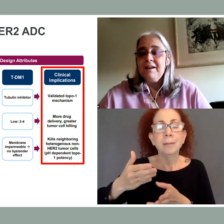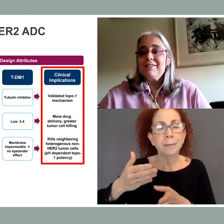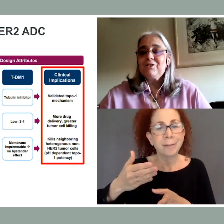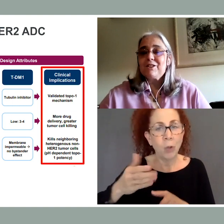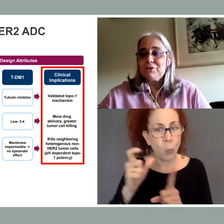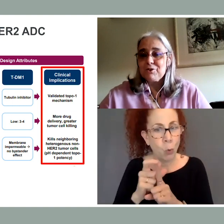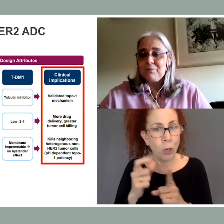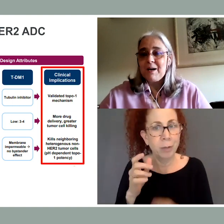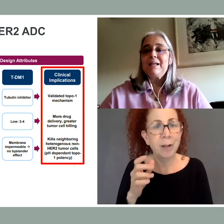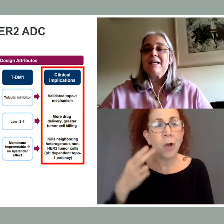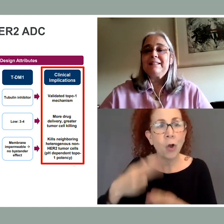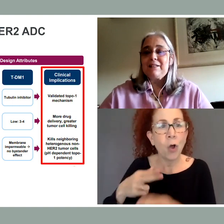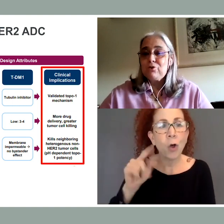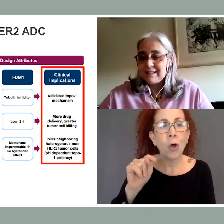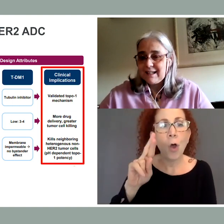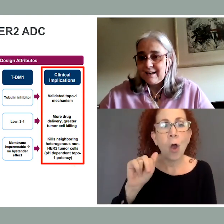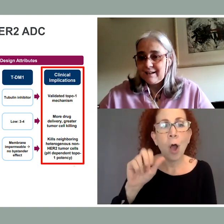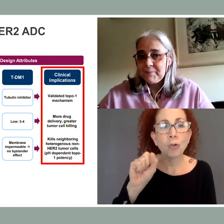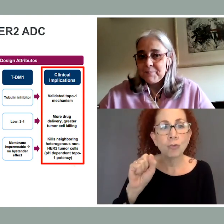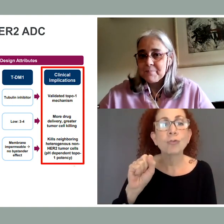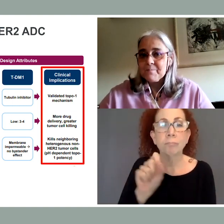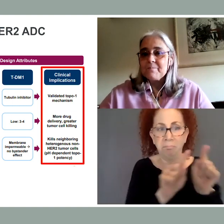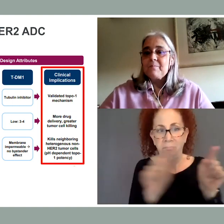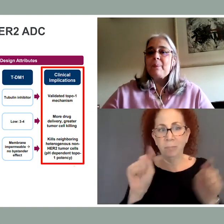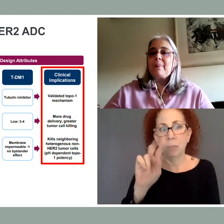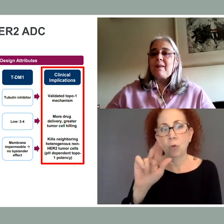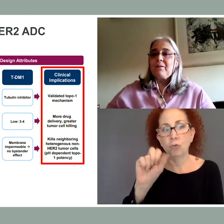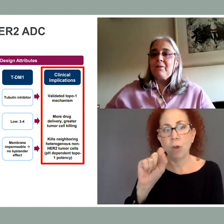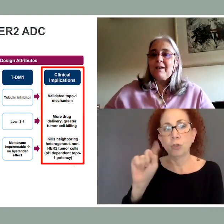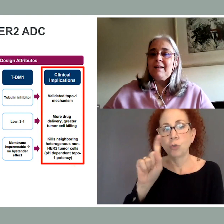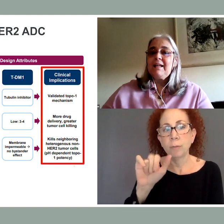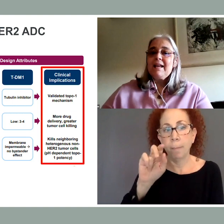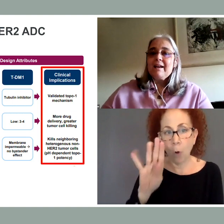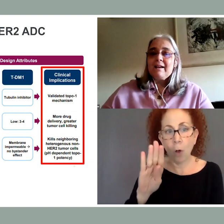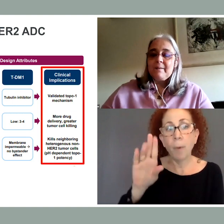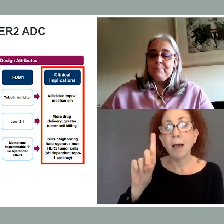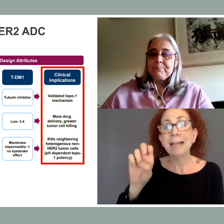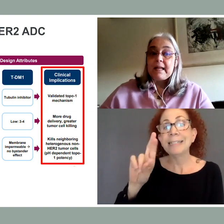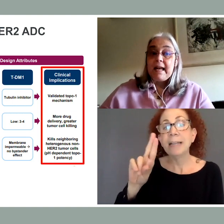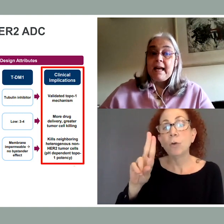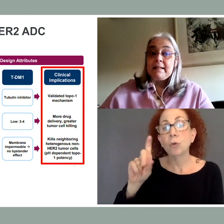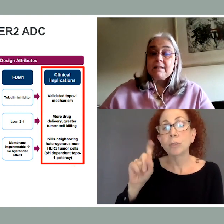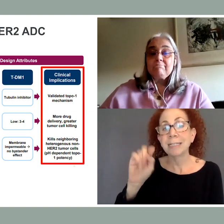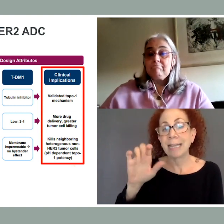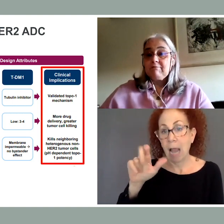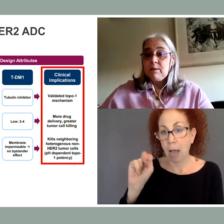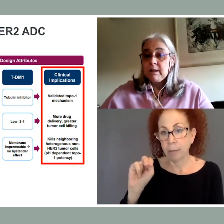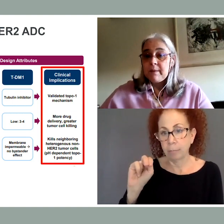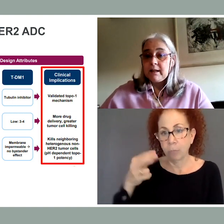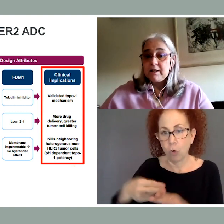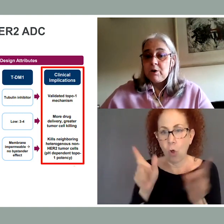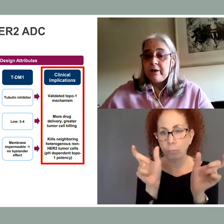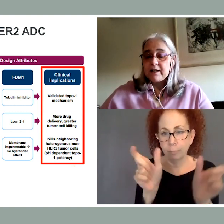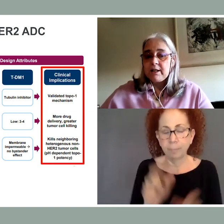slowly, Trastuzumab deruxtecan. Okay, and